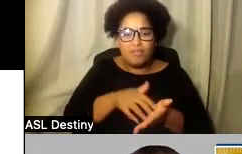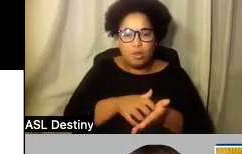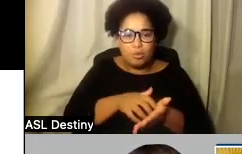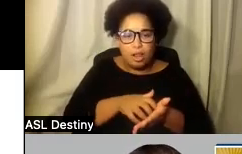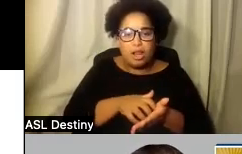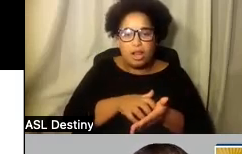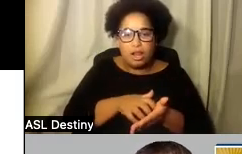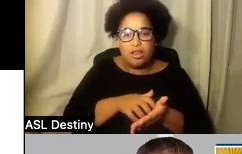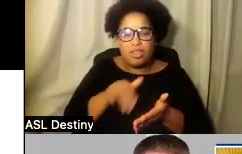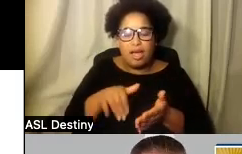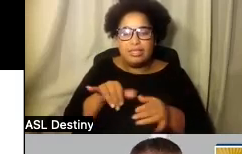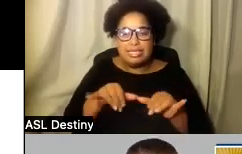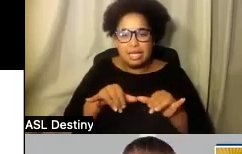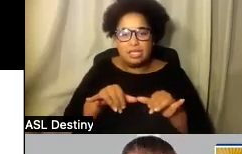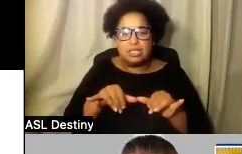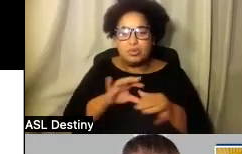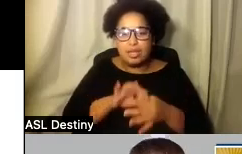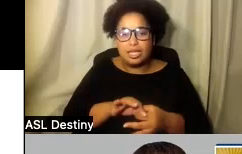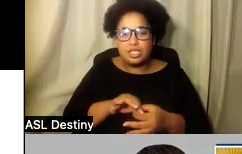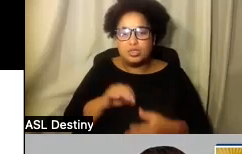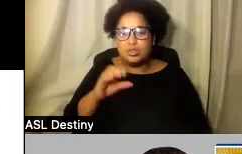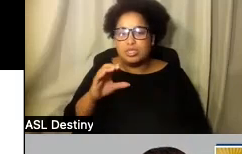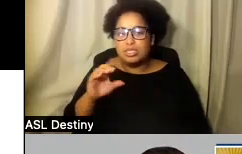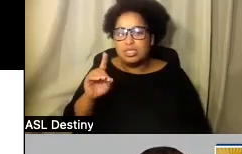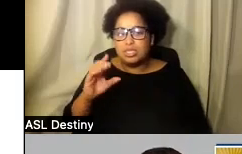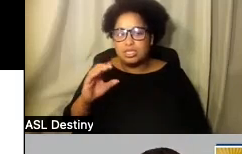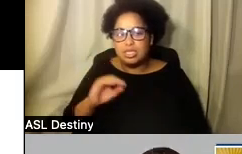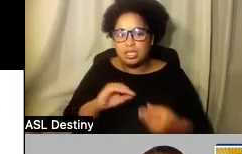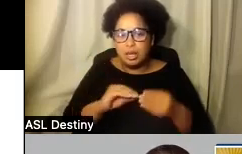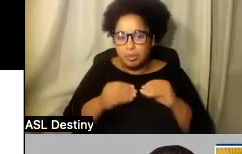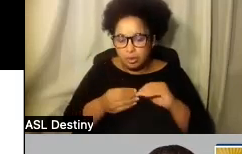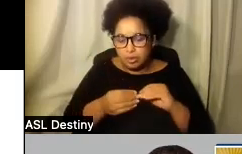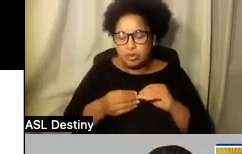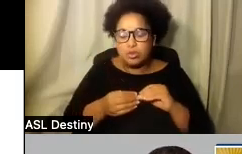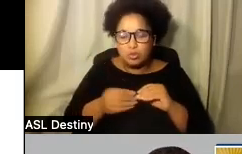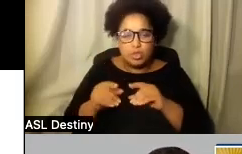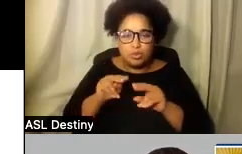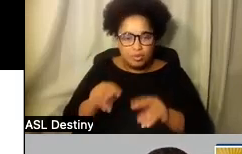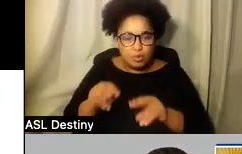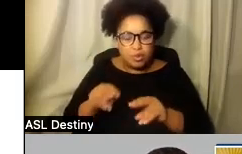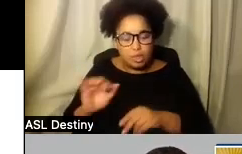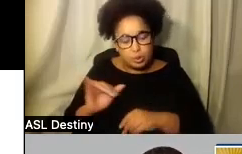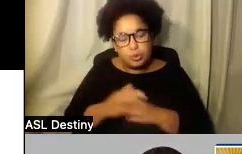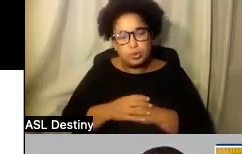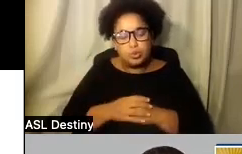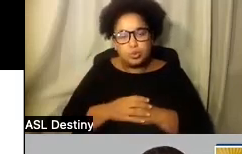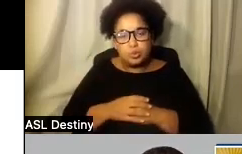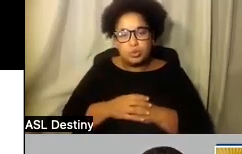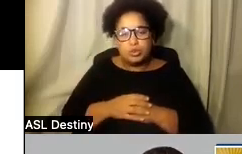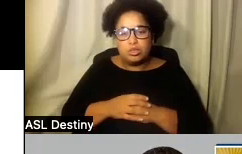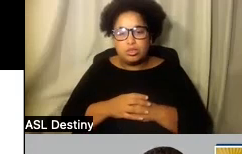vulnerability index, as it was according to CDC numbers, that were also faced